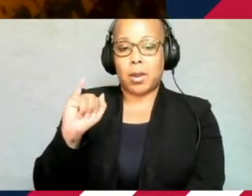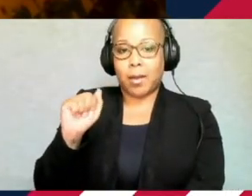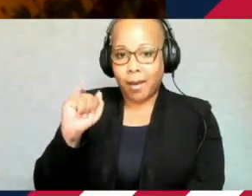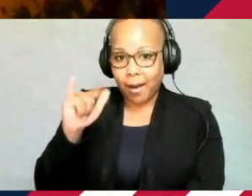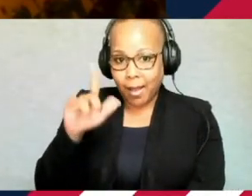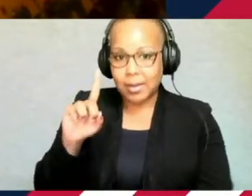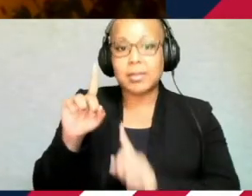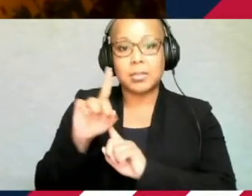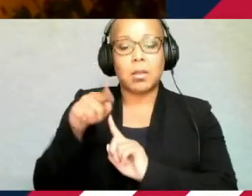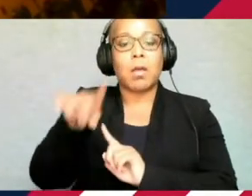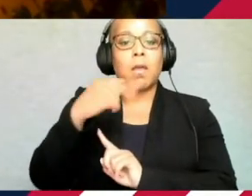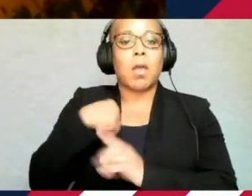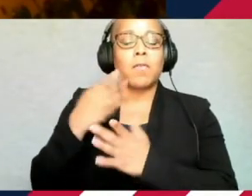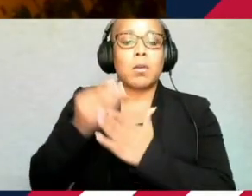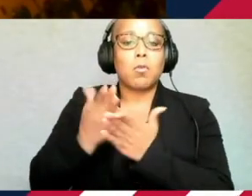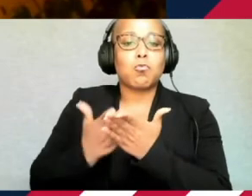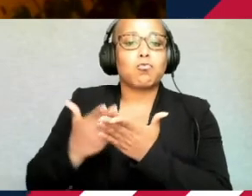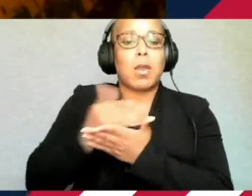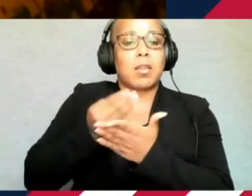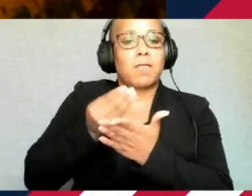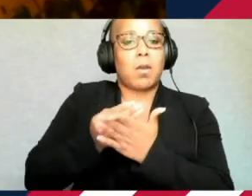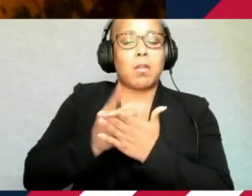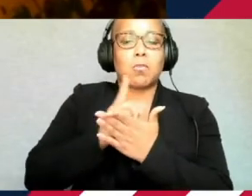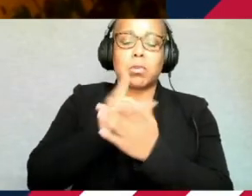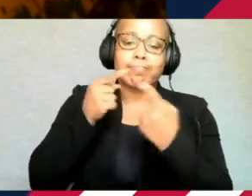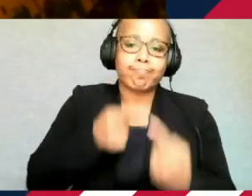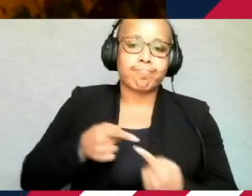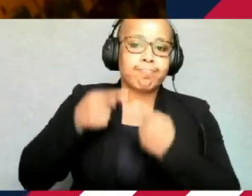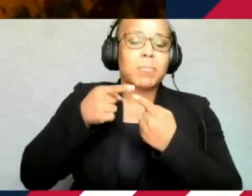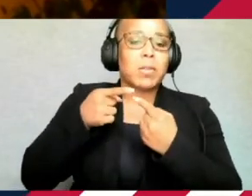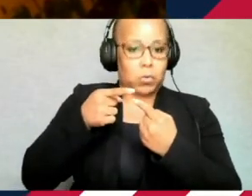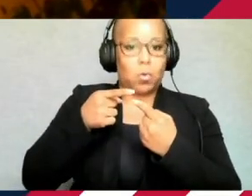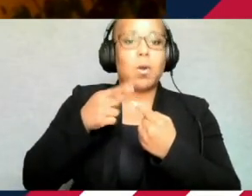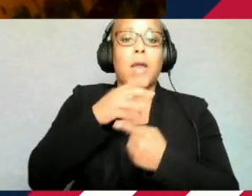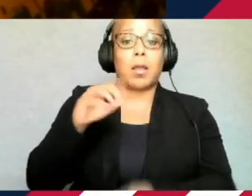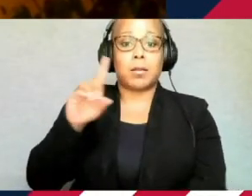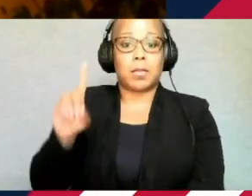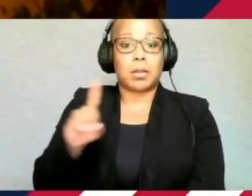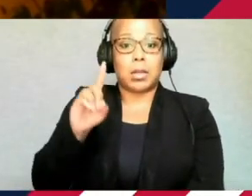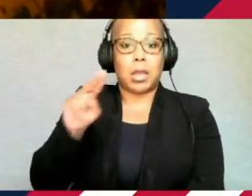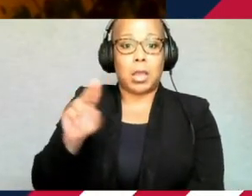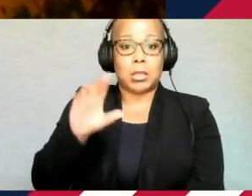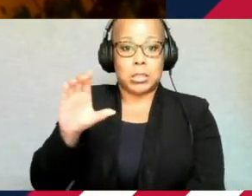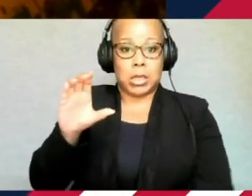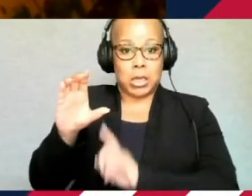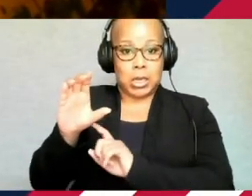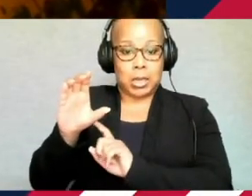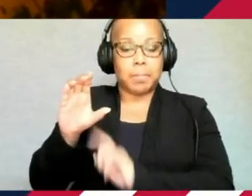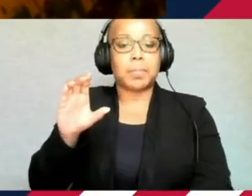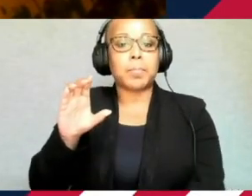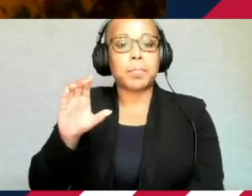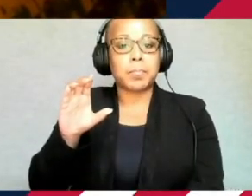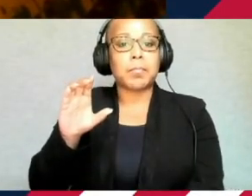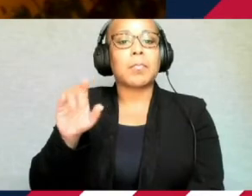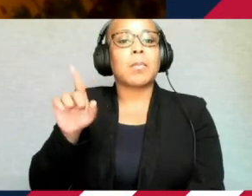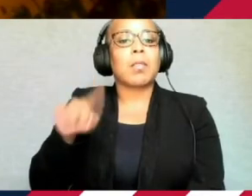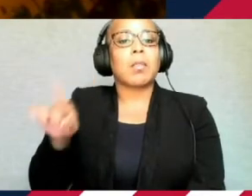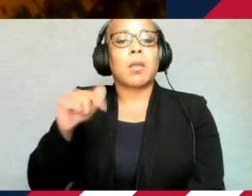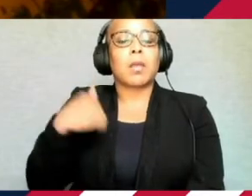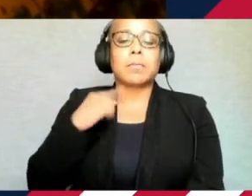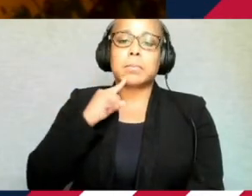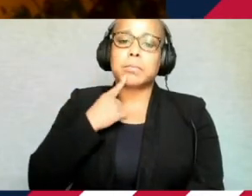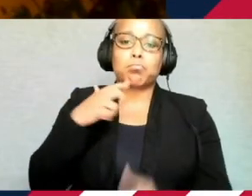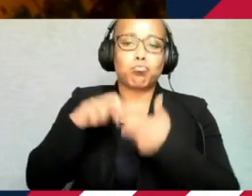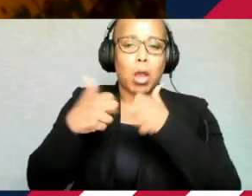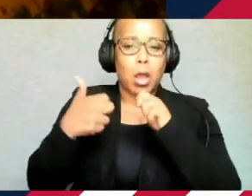is raising funds here is quite difficult. And the DNC has significant problems with